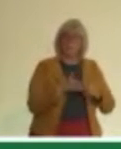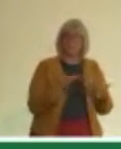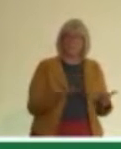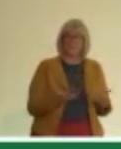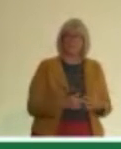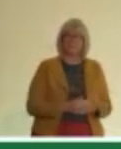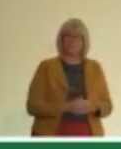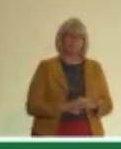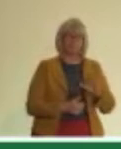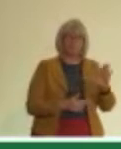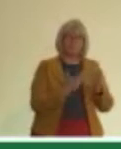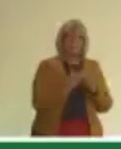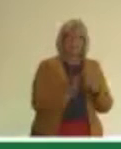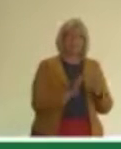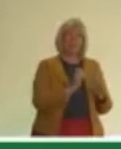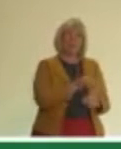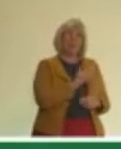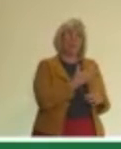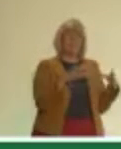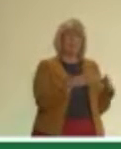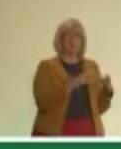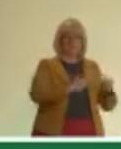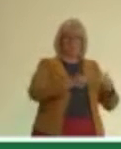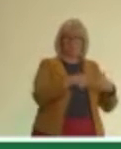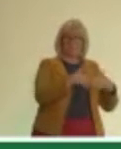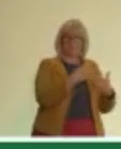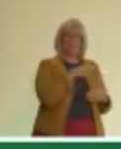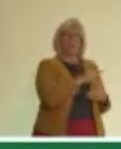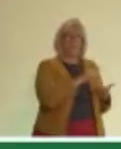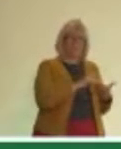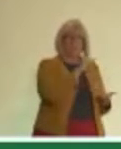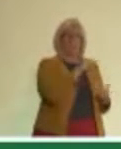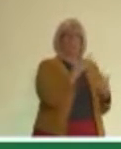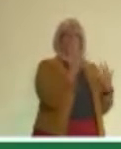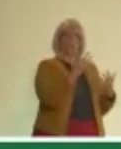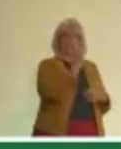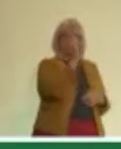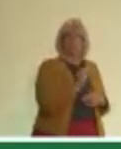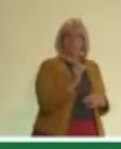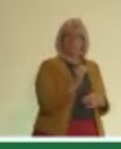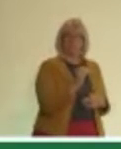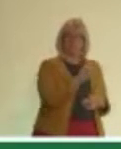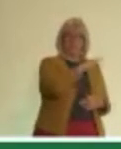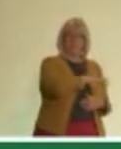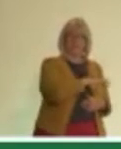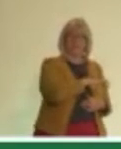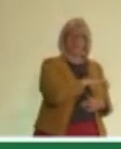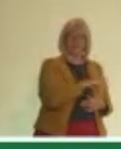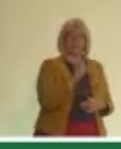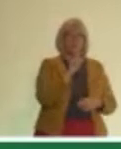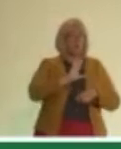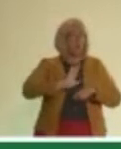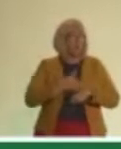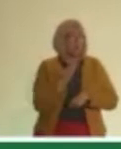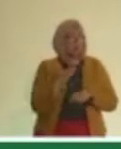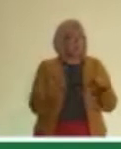let's be clear, the Labour Party had a great day. They went up 10% in relative gains. But let's be even clearer. The Green Party went